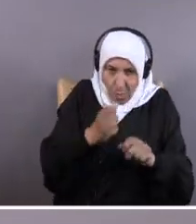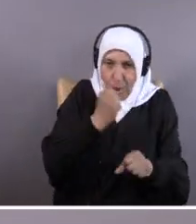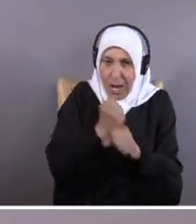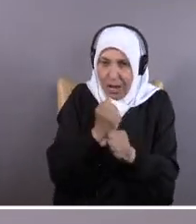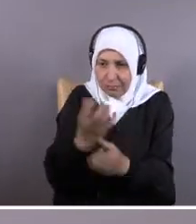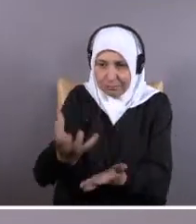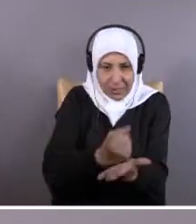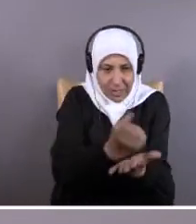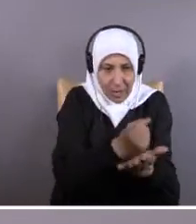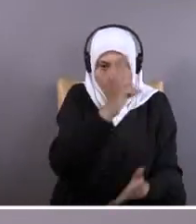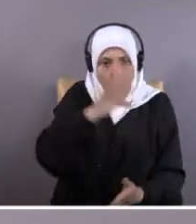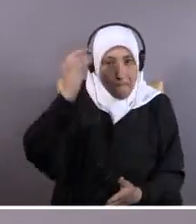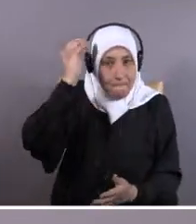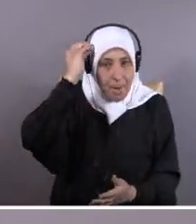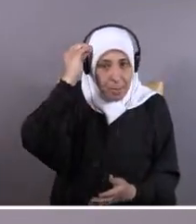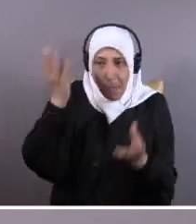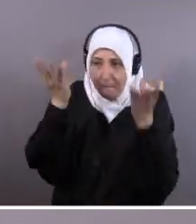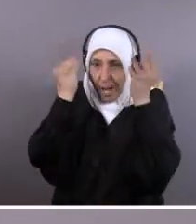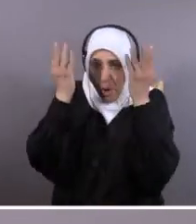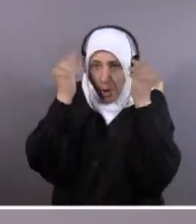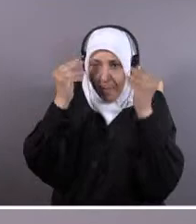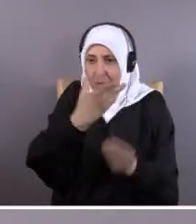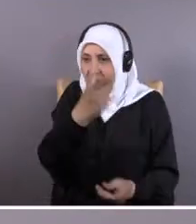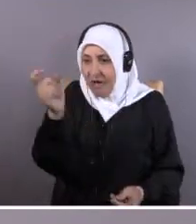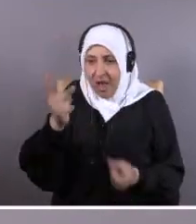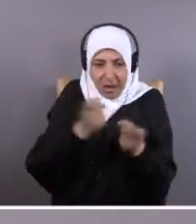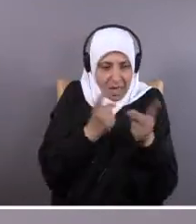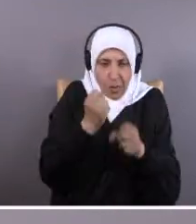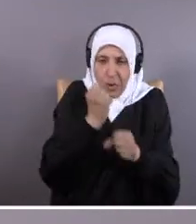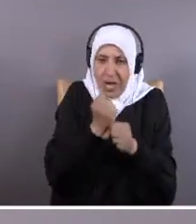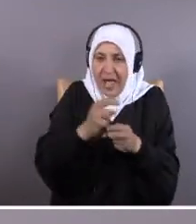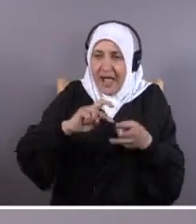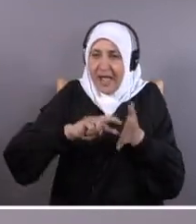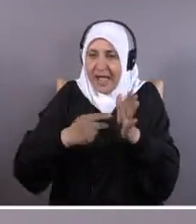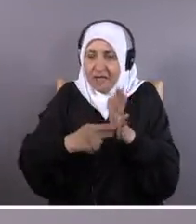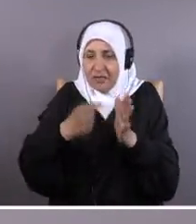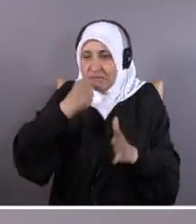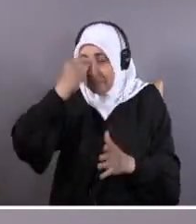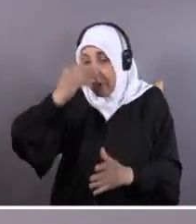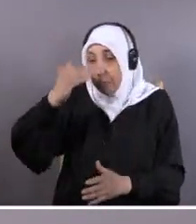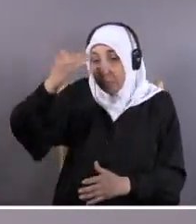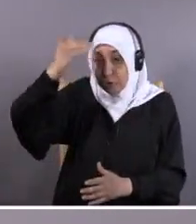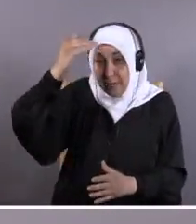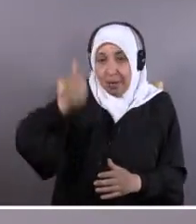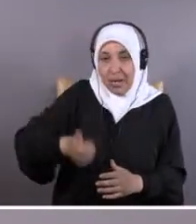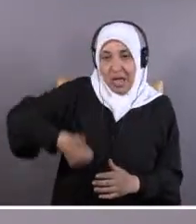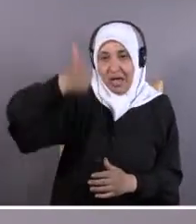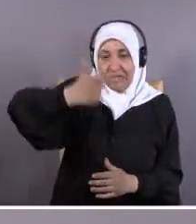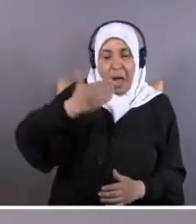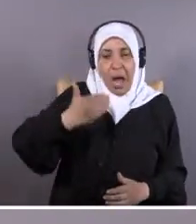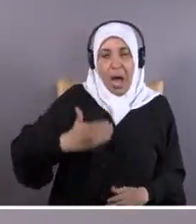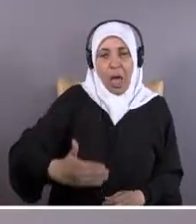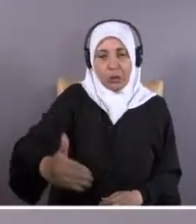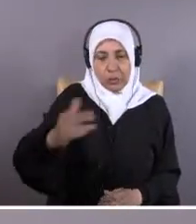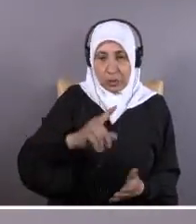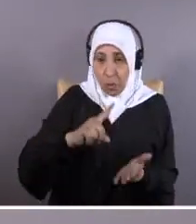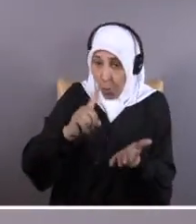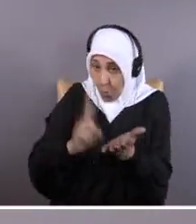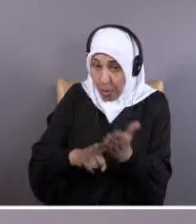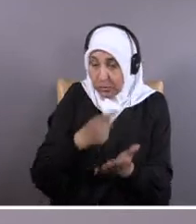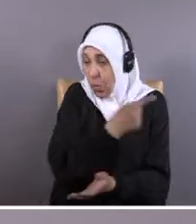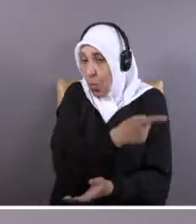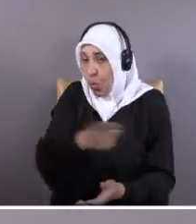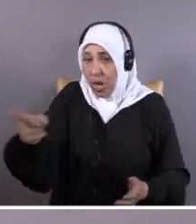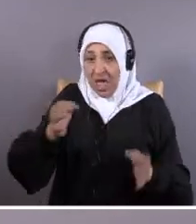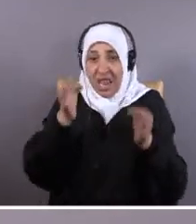practices in how we can build a sustainable future. We must also, as a matter of